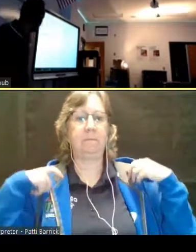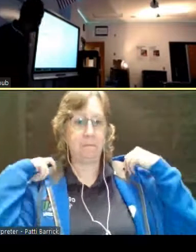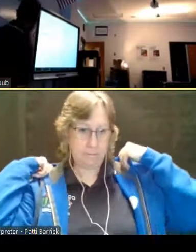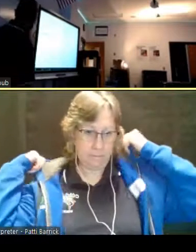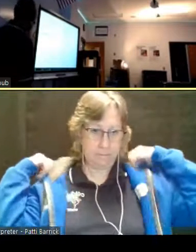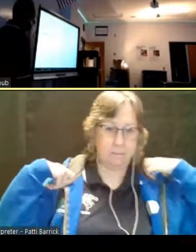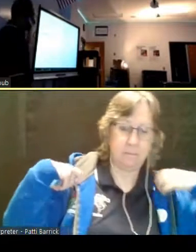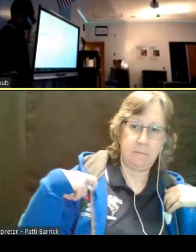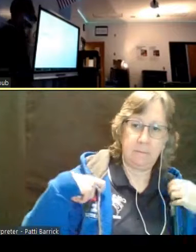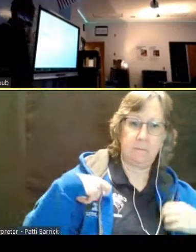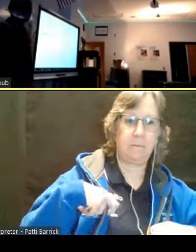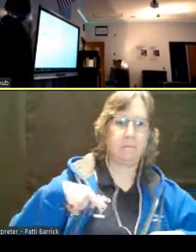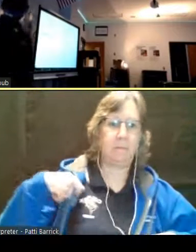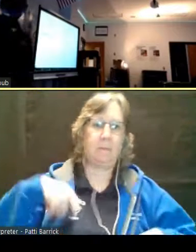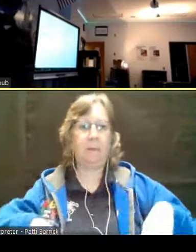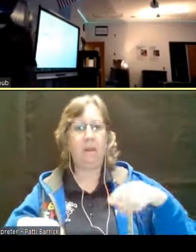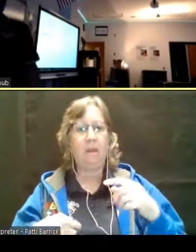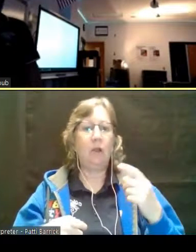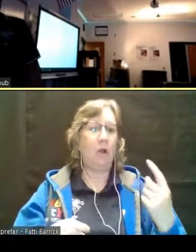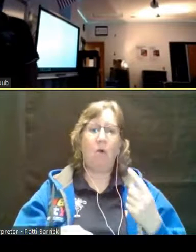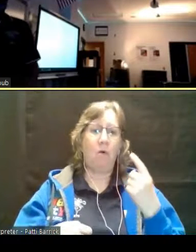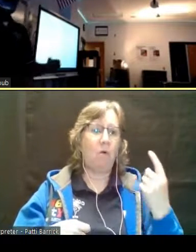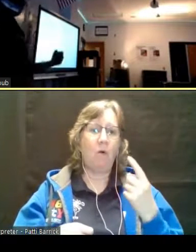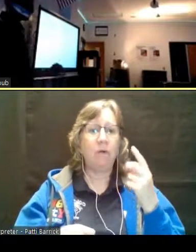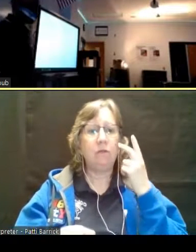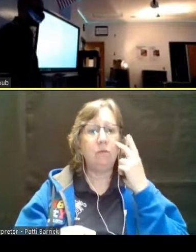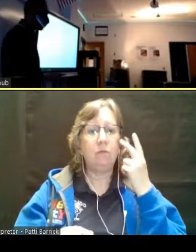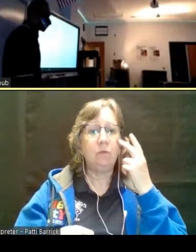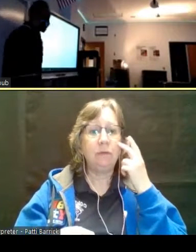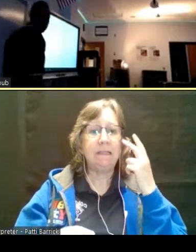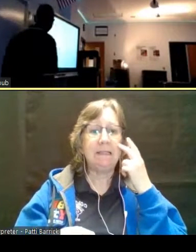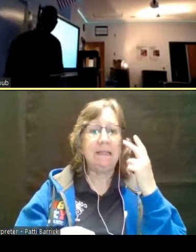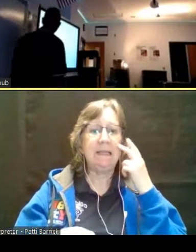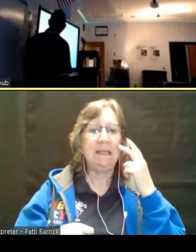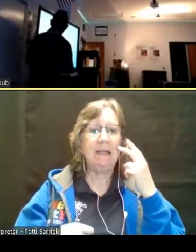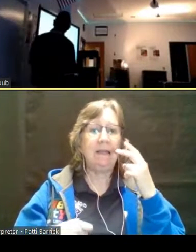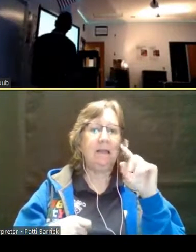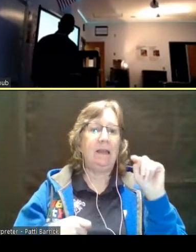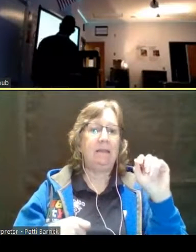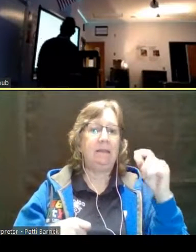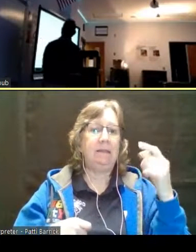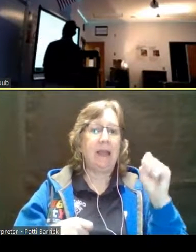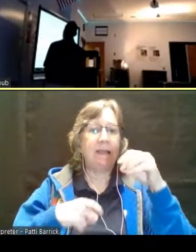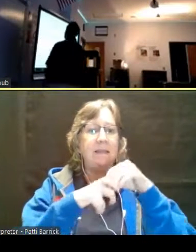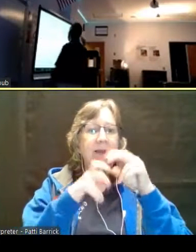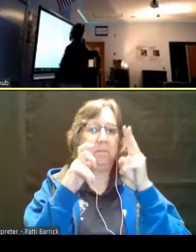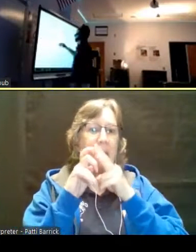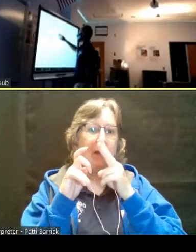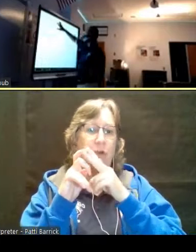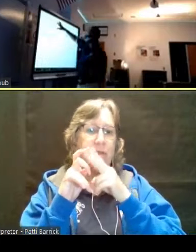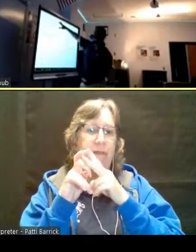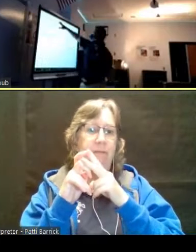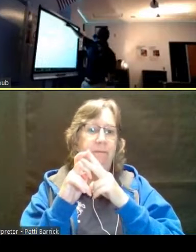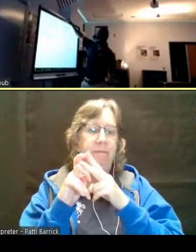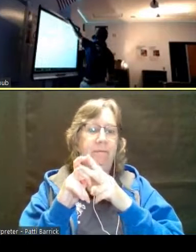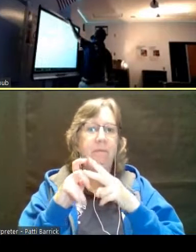Most of the time, or almost always exclusively, you will see pairs of tags. So for example,